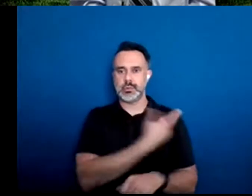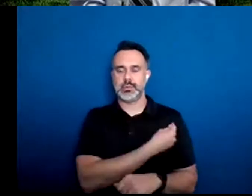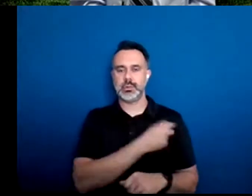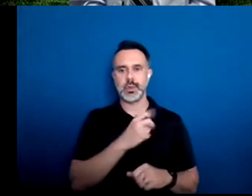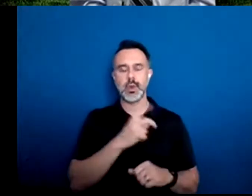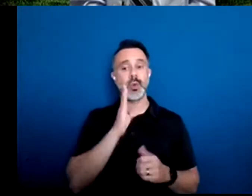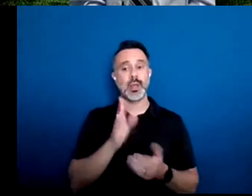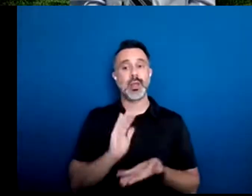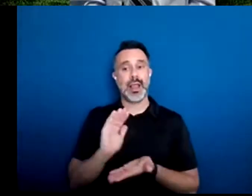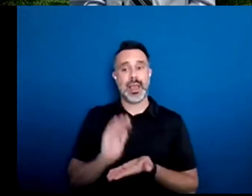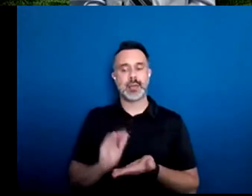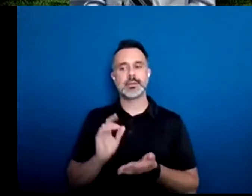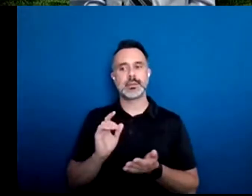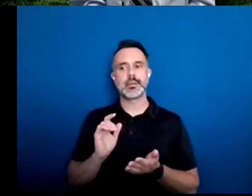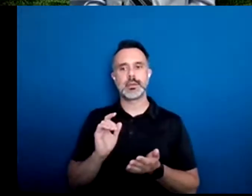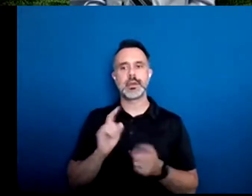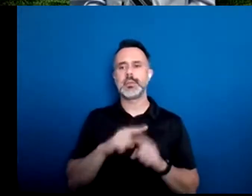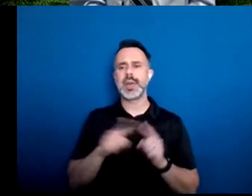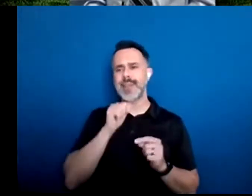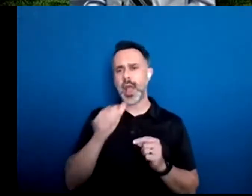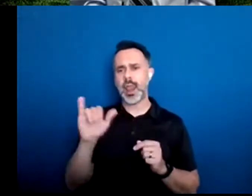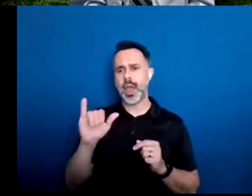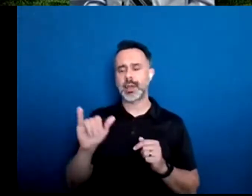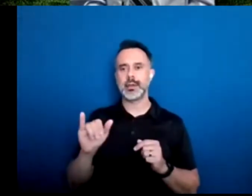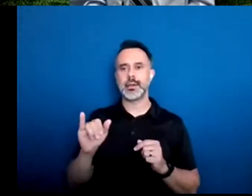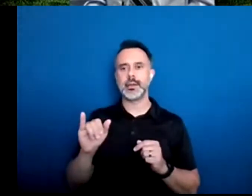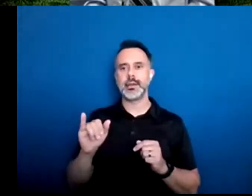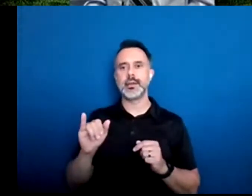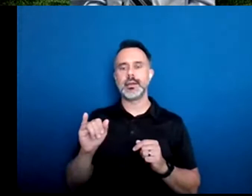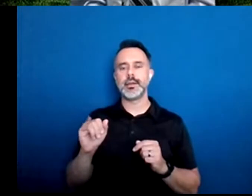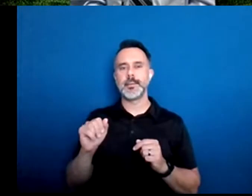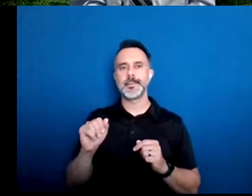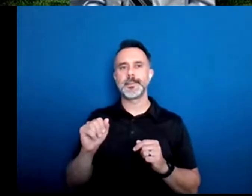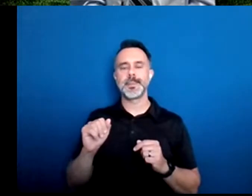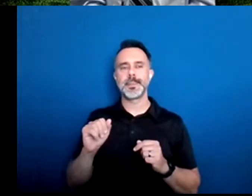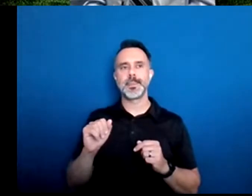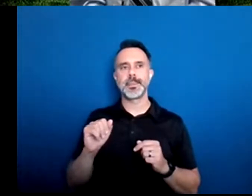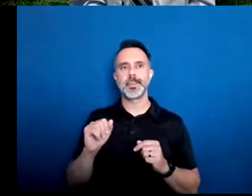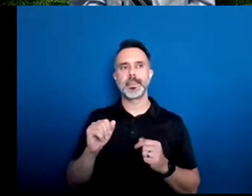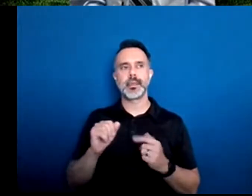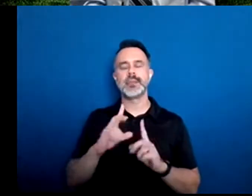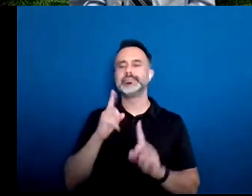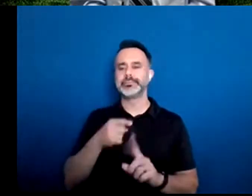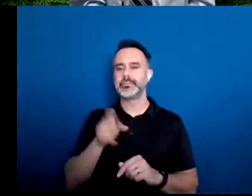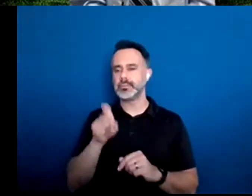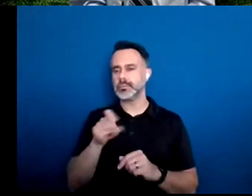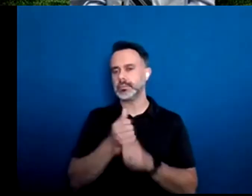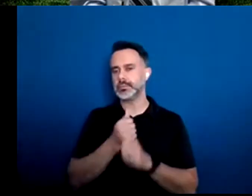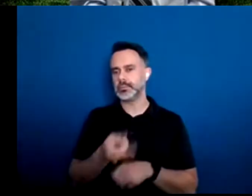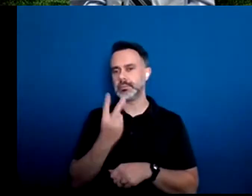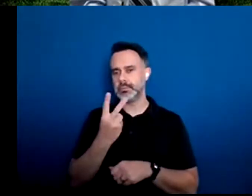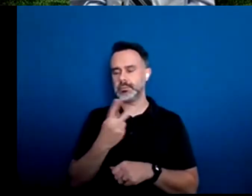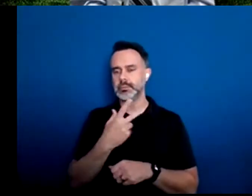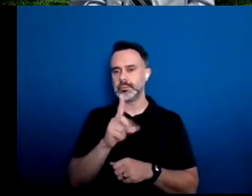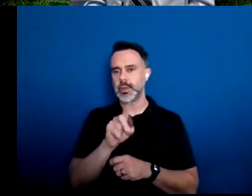won't make it as low as if you get both doses of vaccine. It was chosen, right? I mean, the two doses